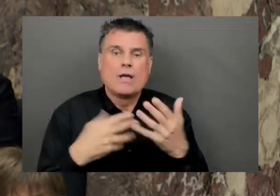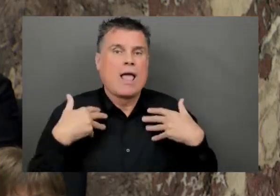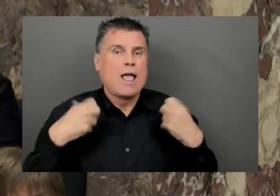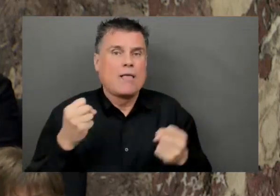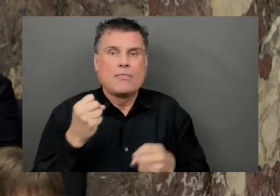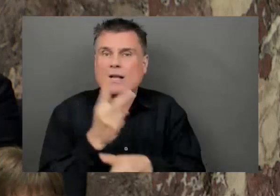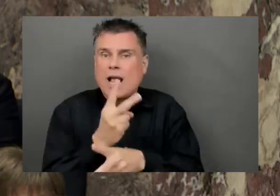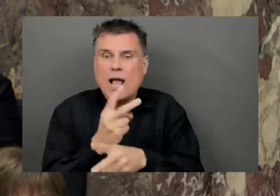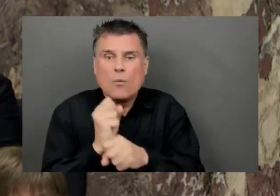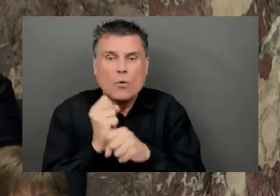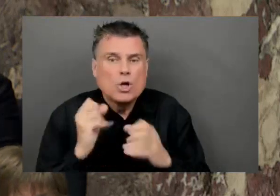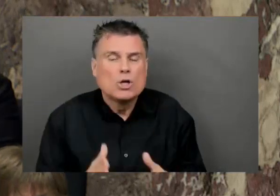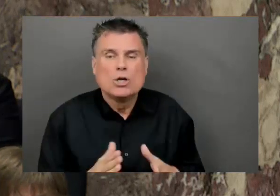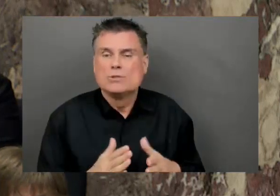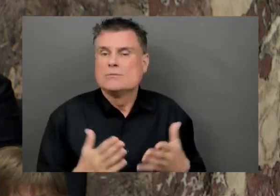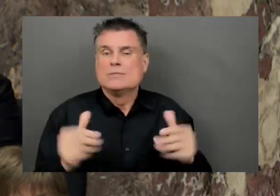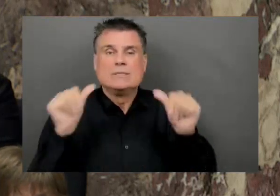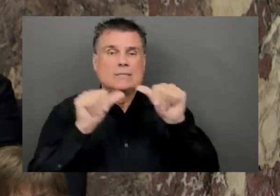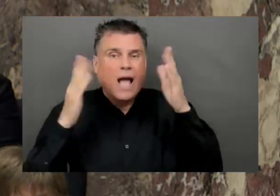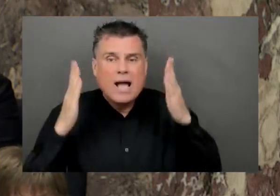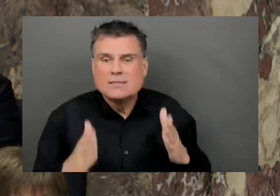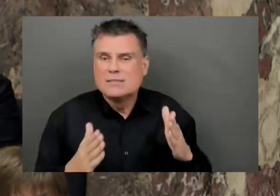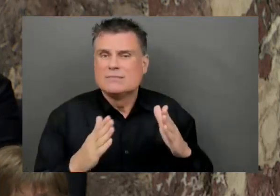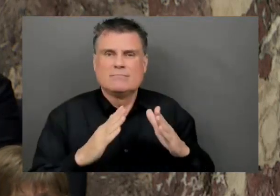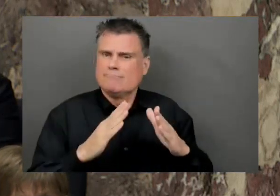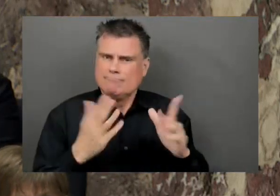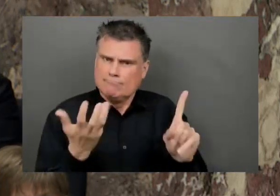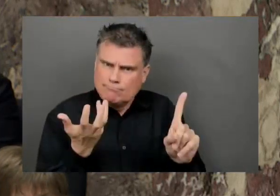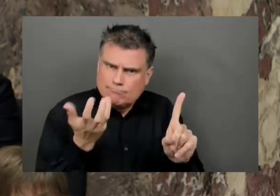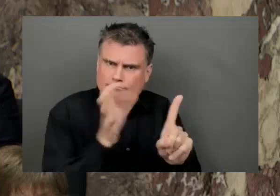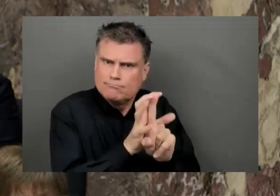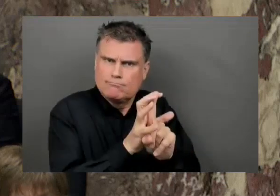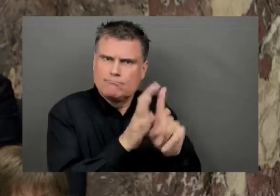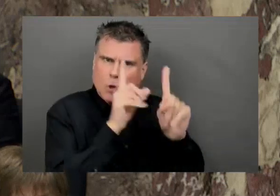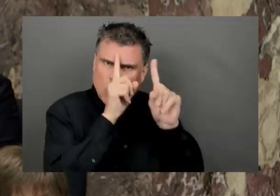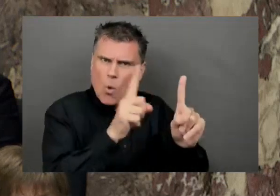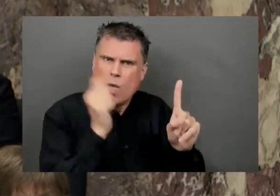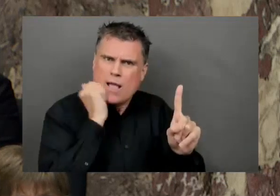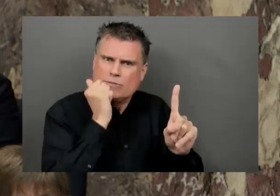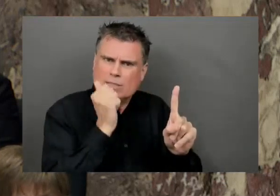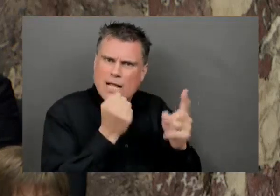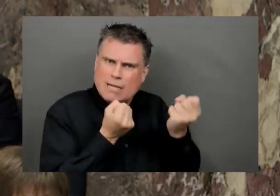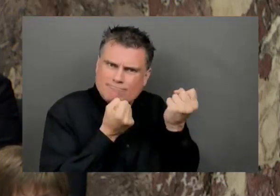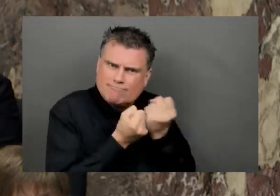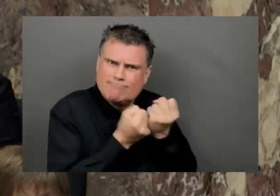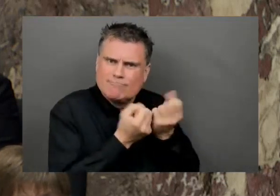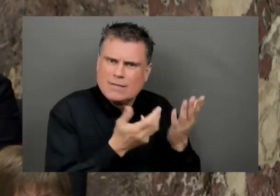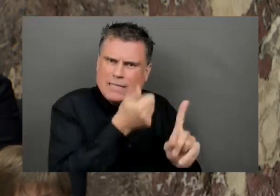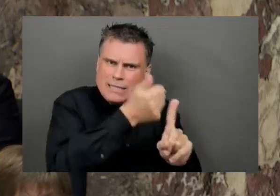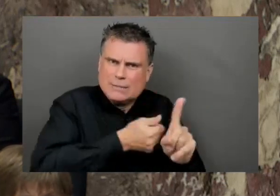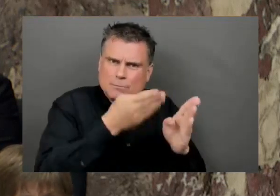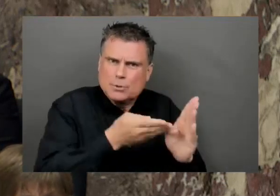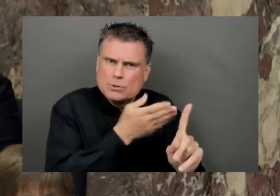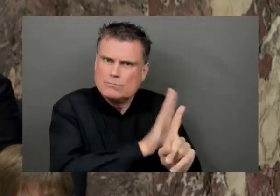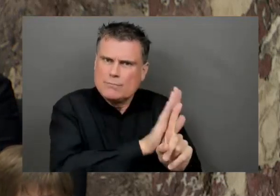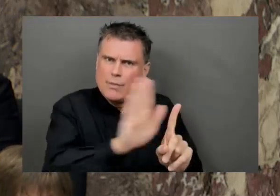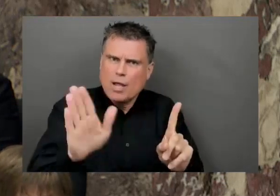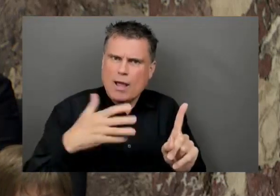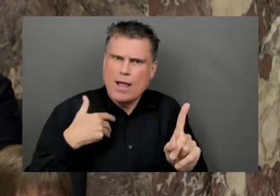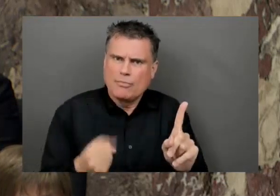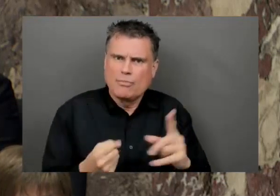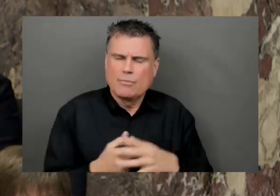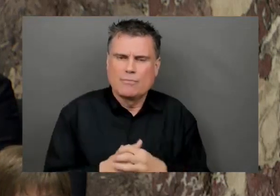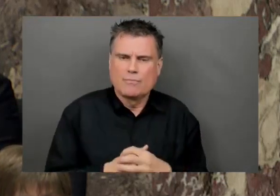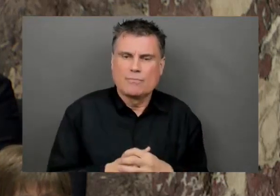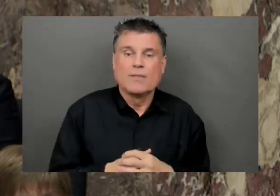think, with the idea being put forward that people with the most severe illness possible would somehow be kicked out of a hospital, Honourable Speaker.